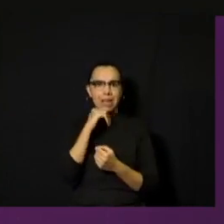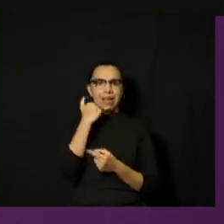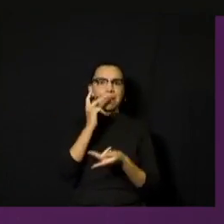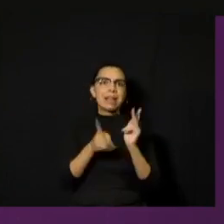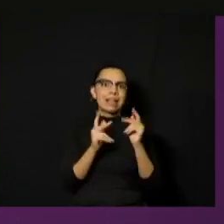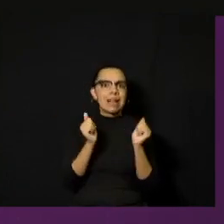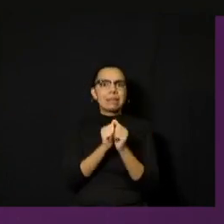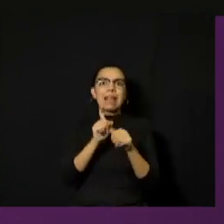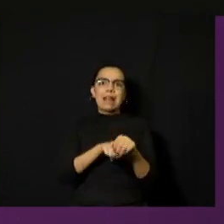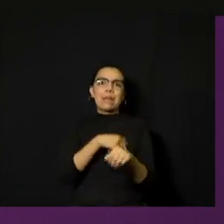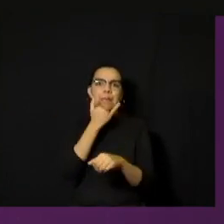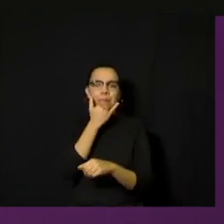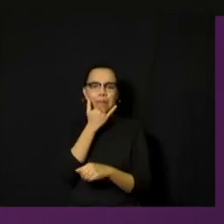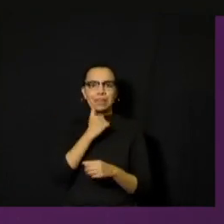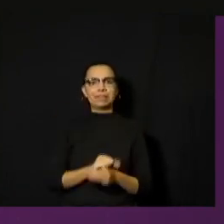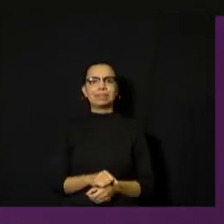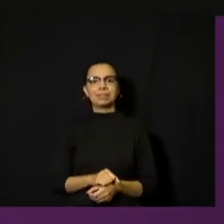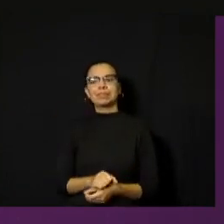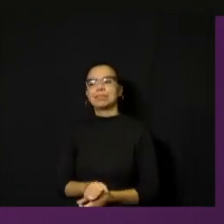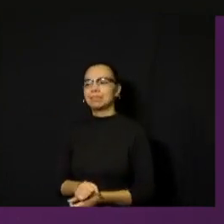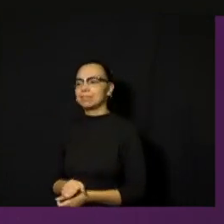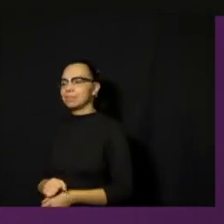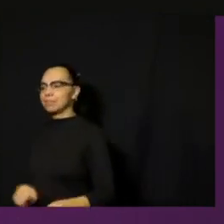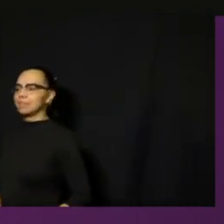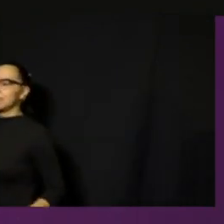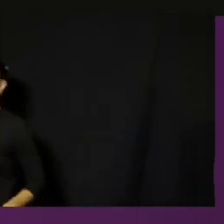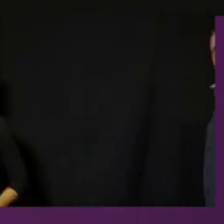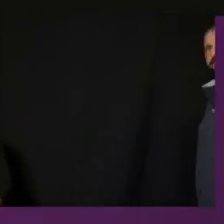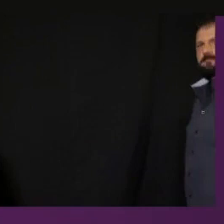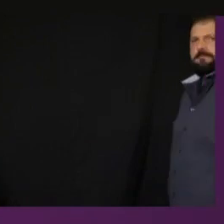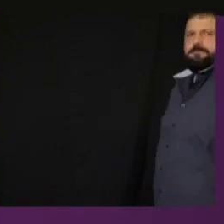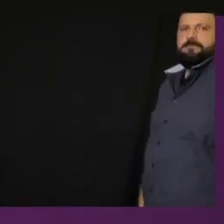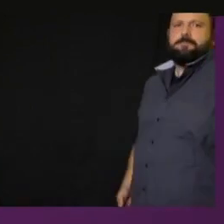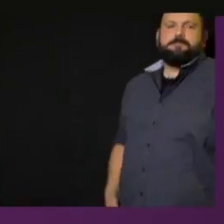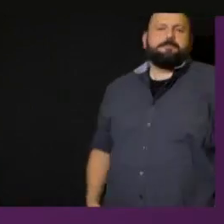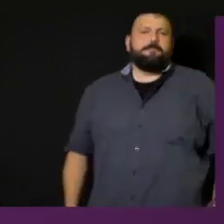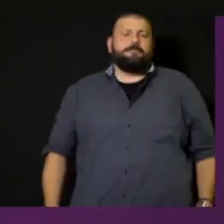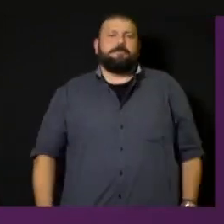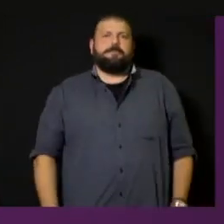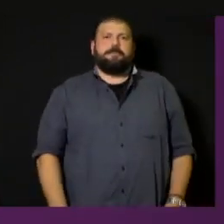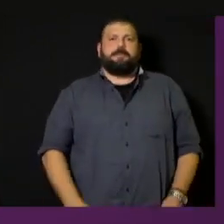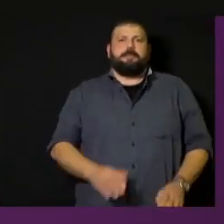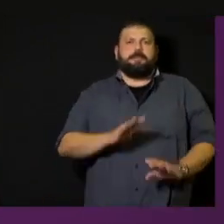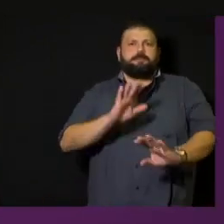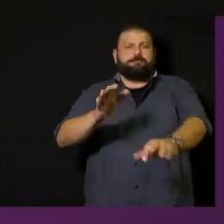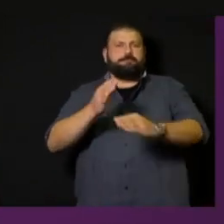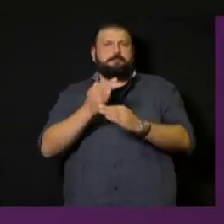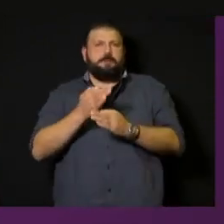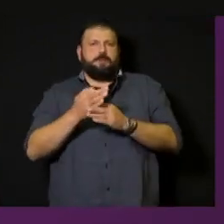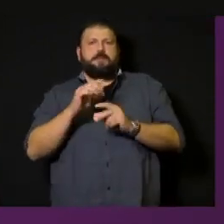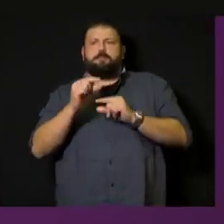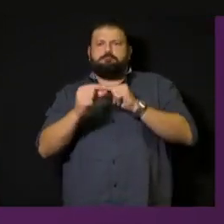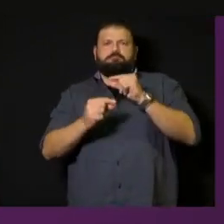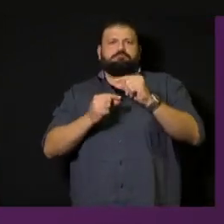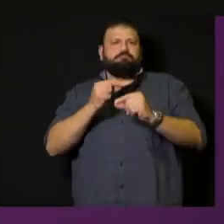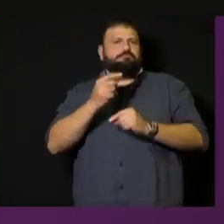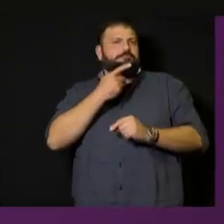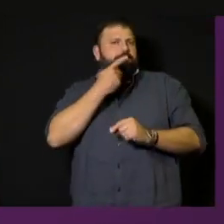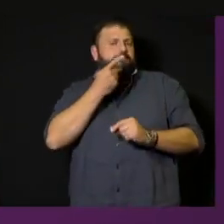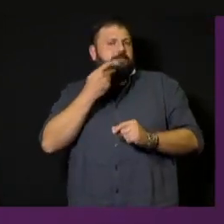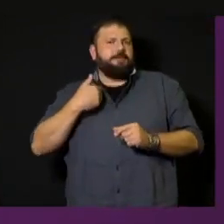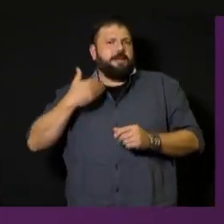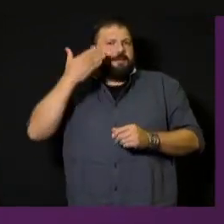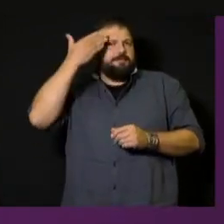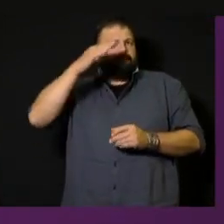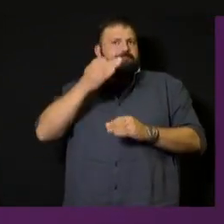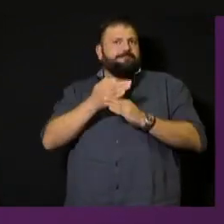said. We will talk a lot. We will little by little. We will explain all this. We will go